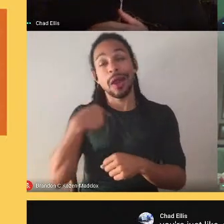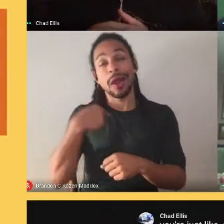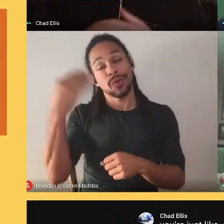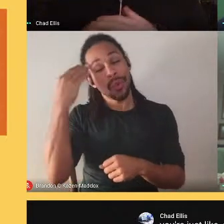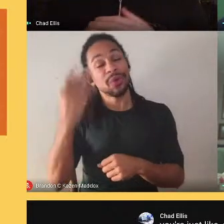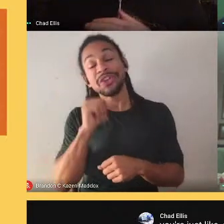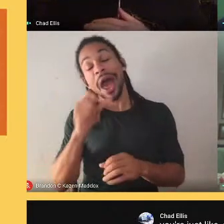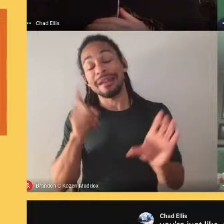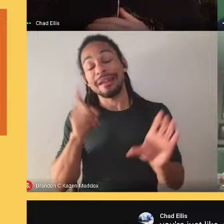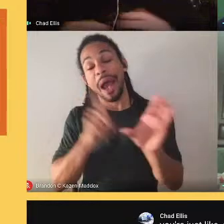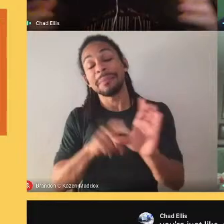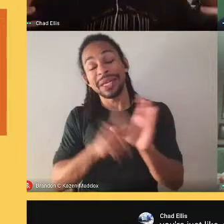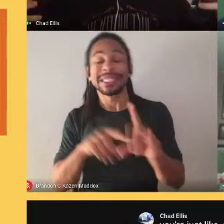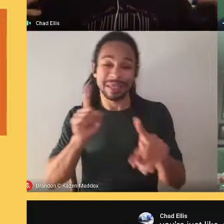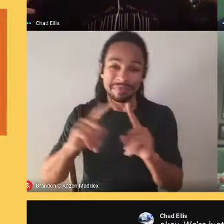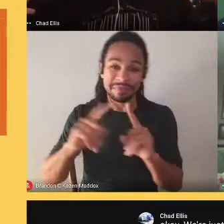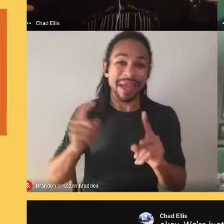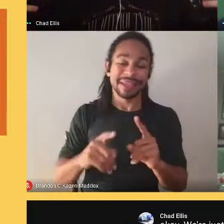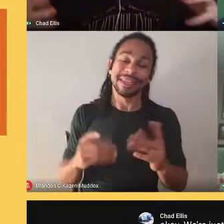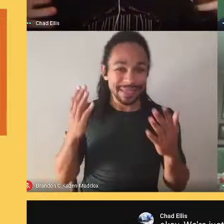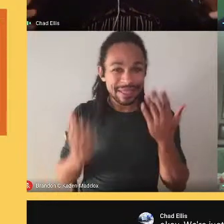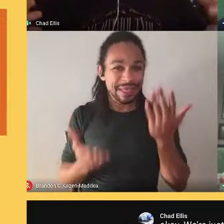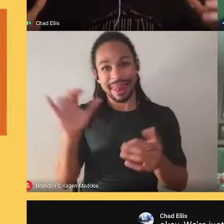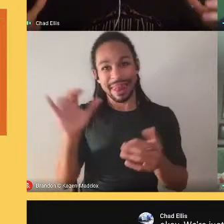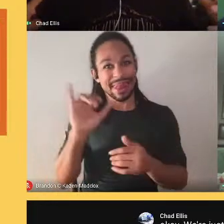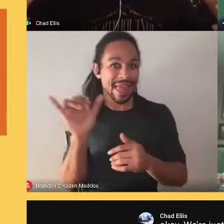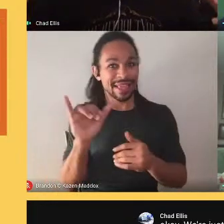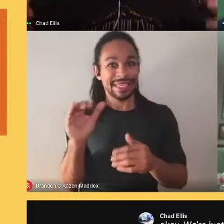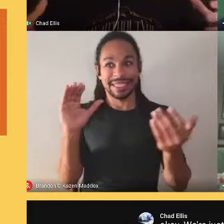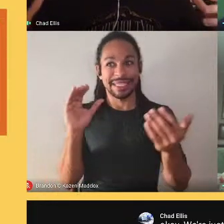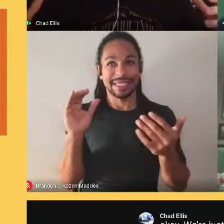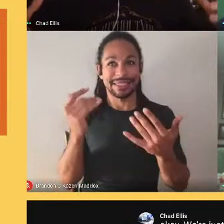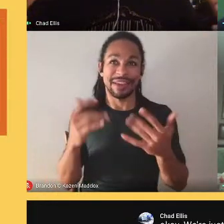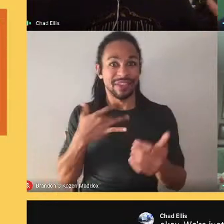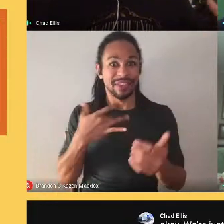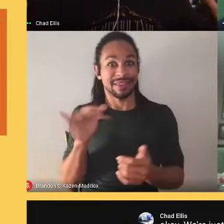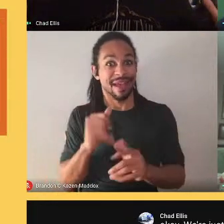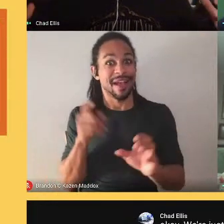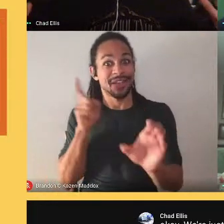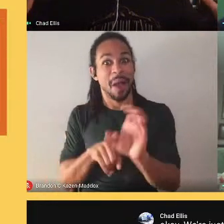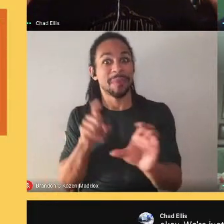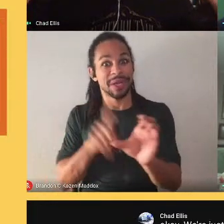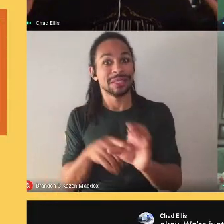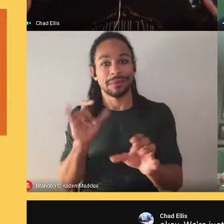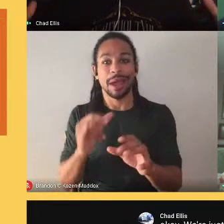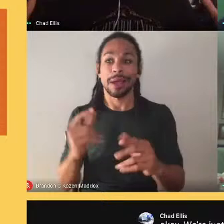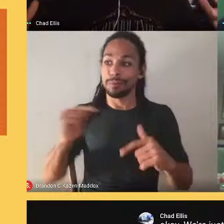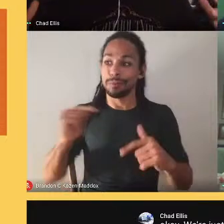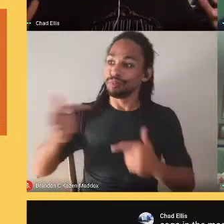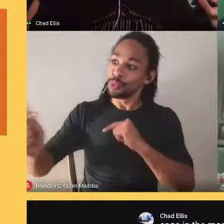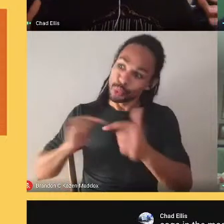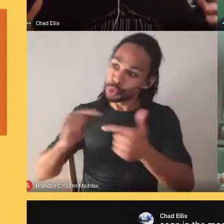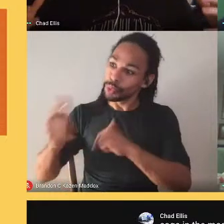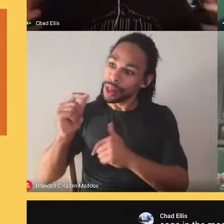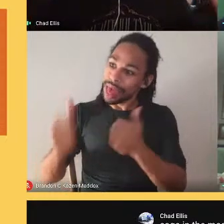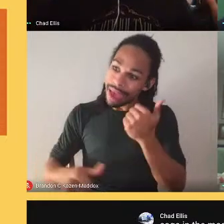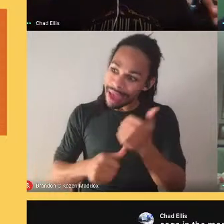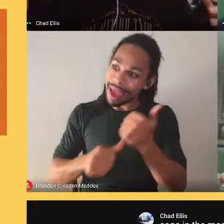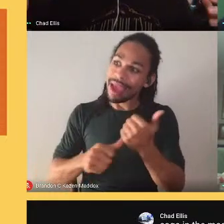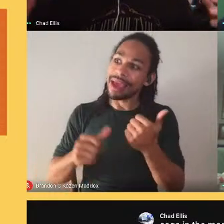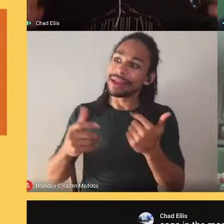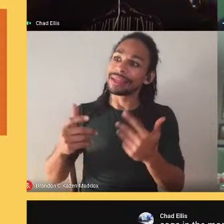campaign where you have this like mutual aid group gathering to help people who actually need help on the streets who are often harmed by